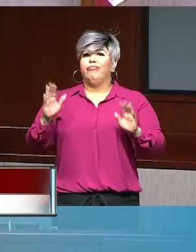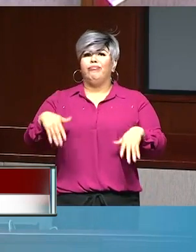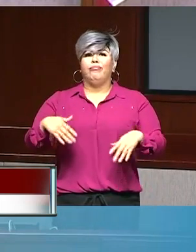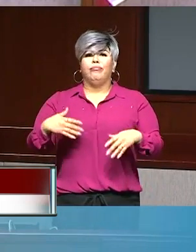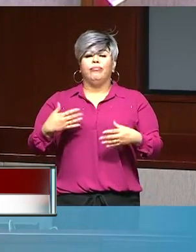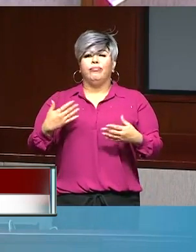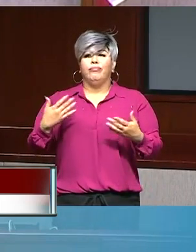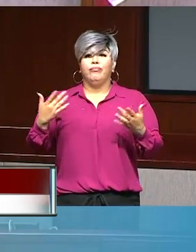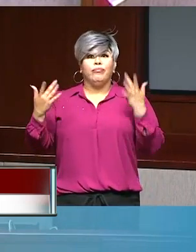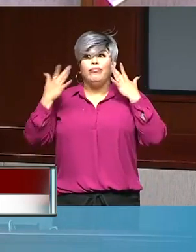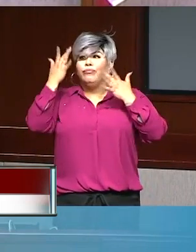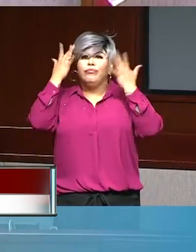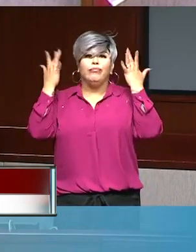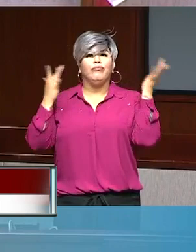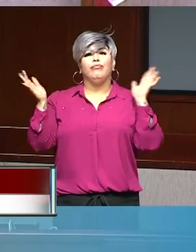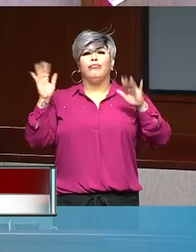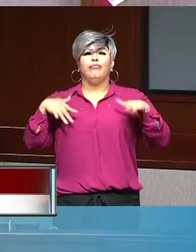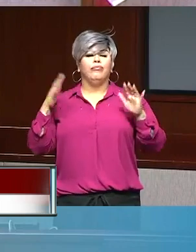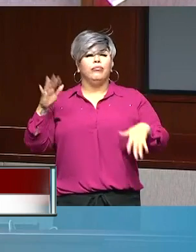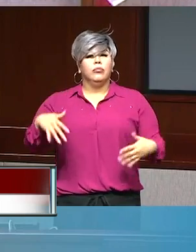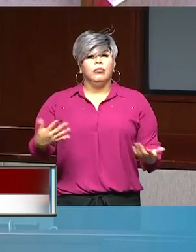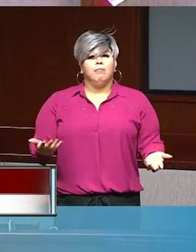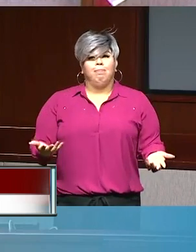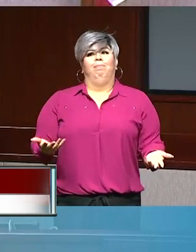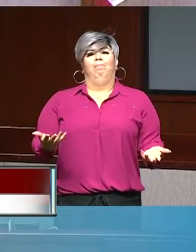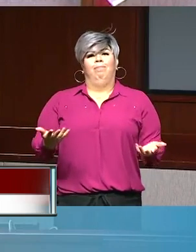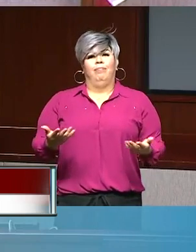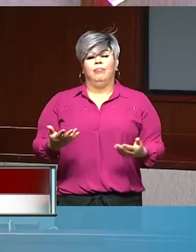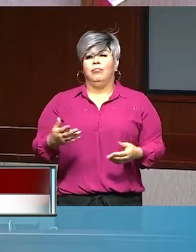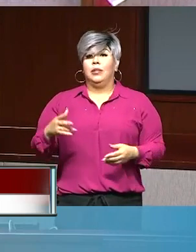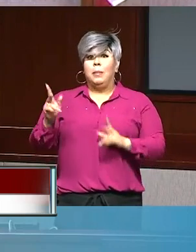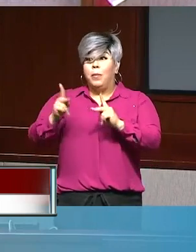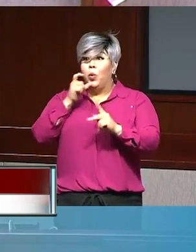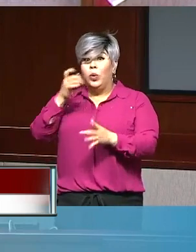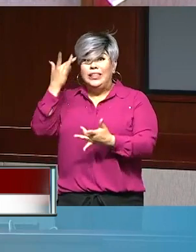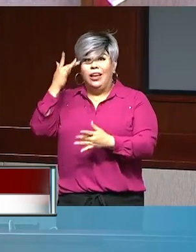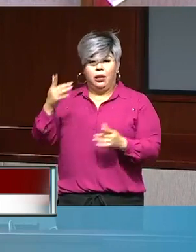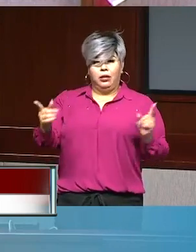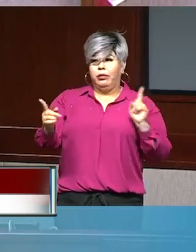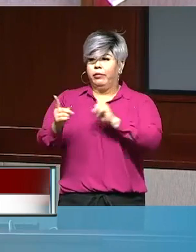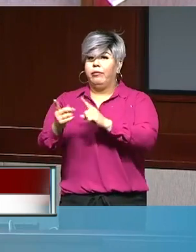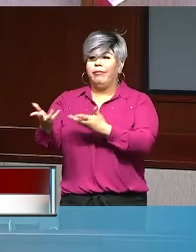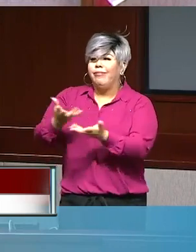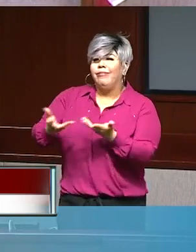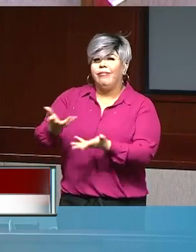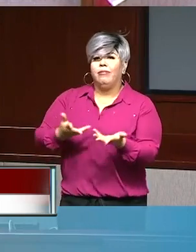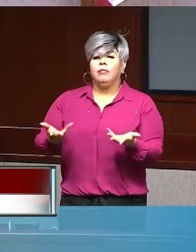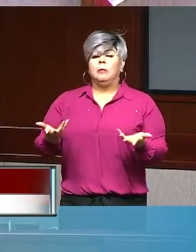their nose, their mouth. They are getting around sick people.